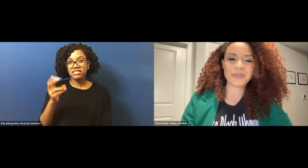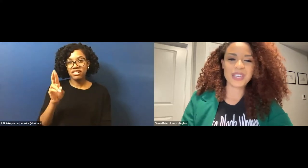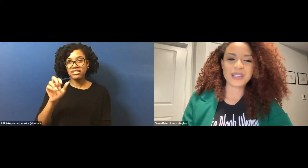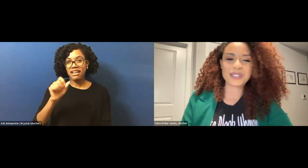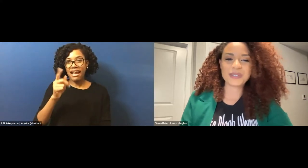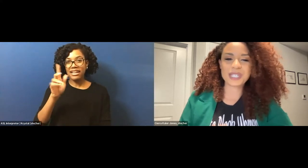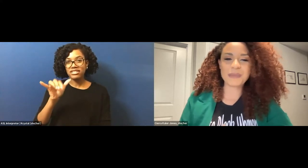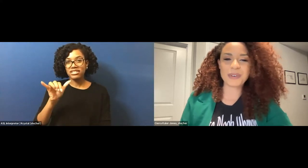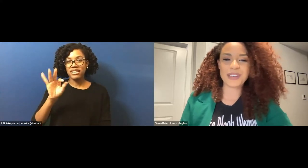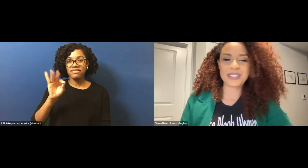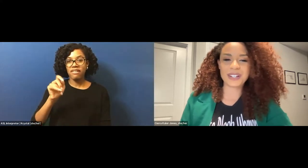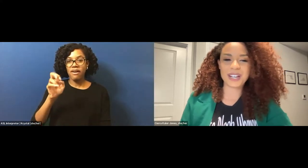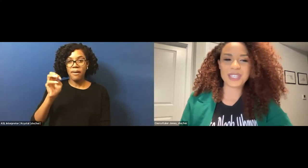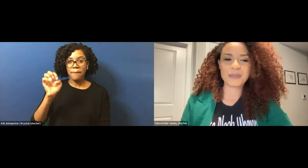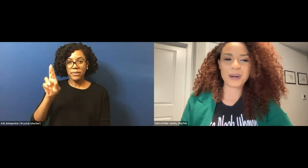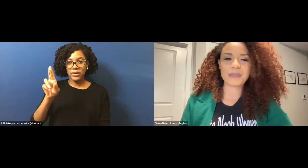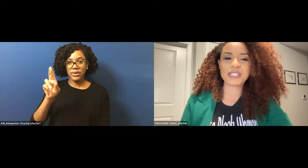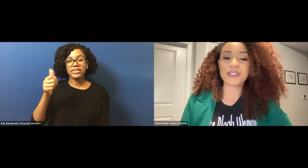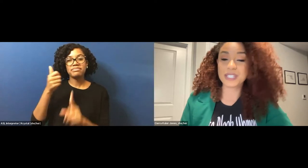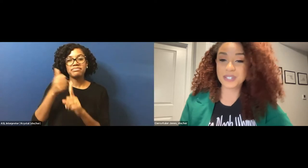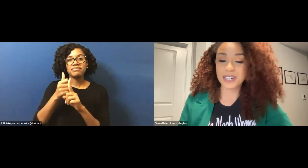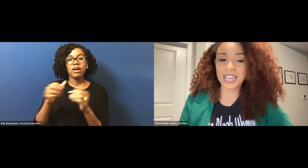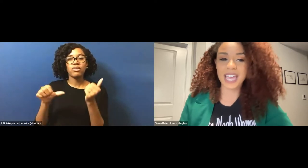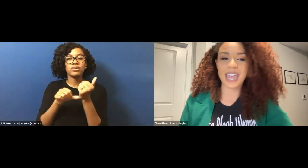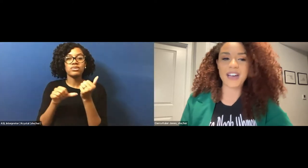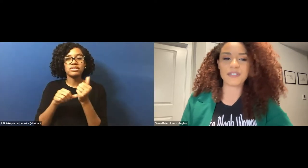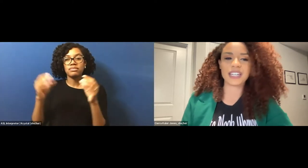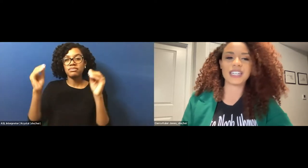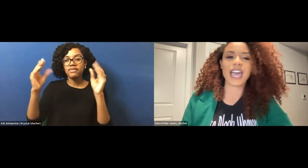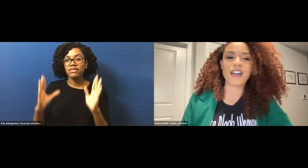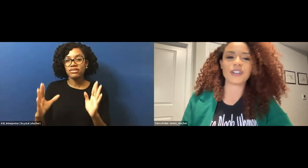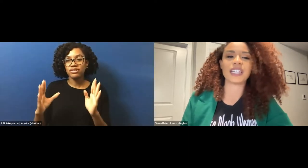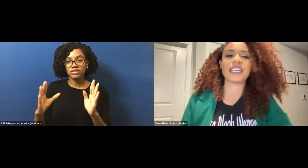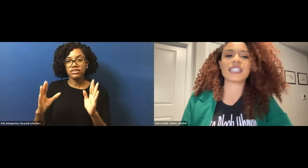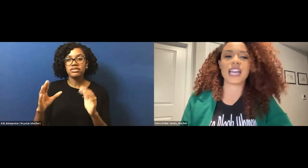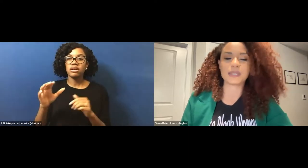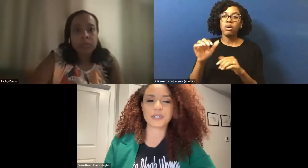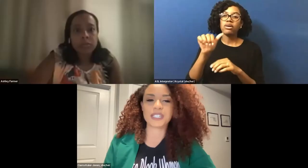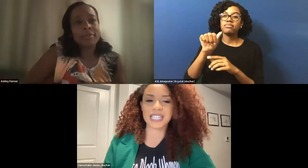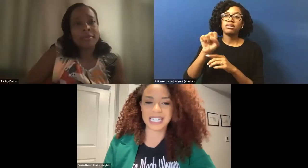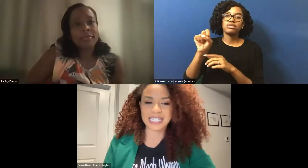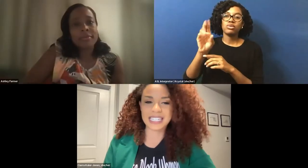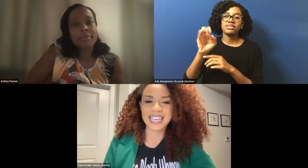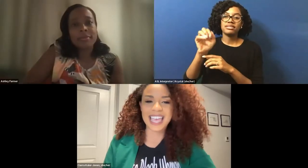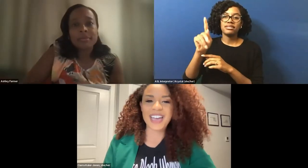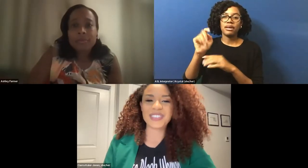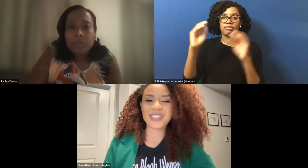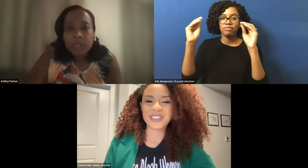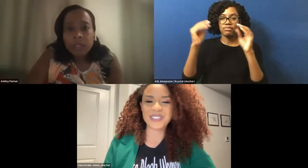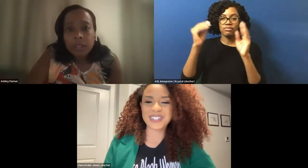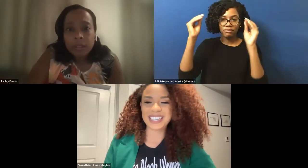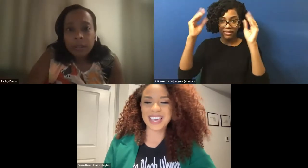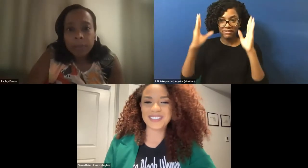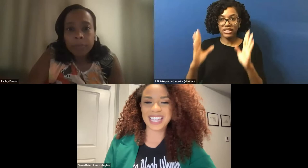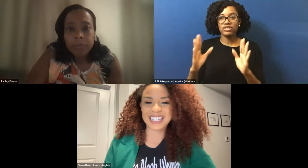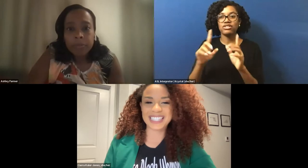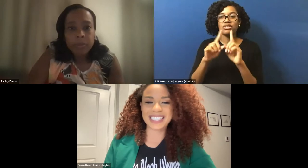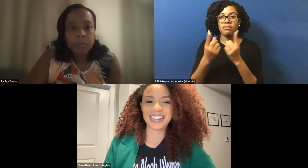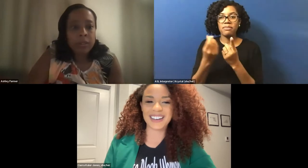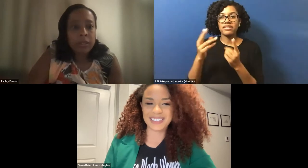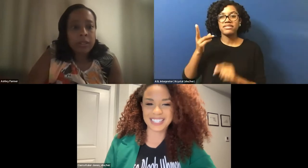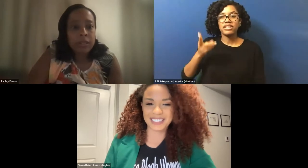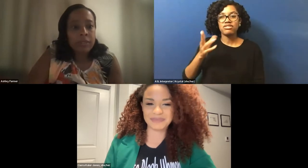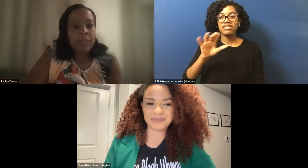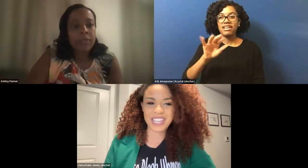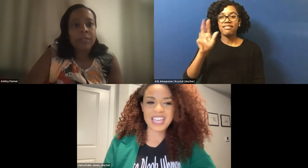Farmer, Associate Professor in the Departments of History and African Diaspora Studies at the University of Texas